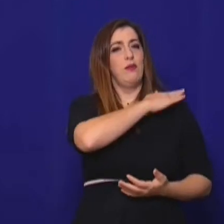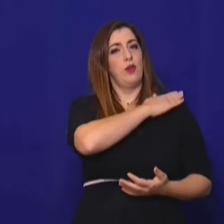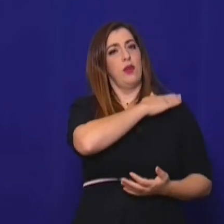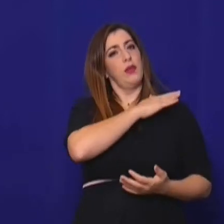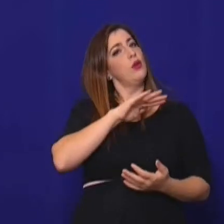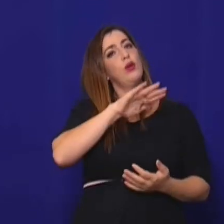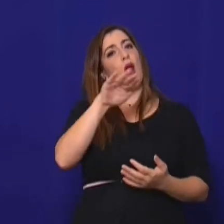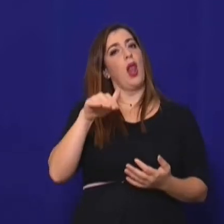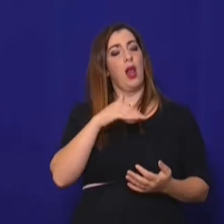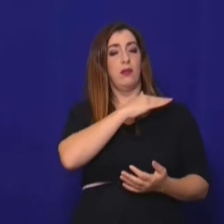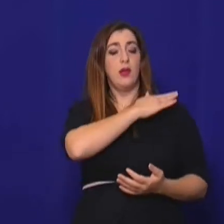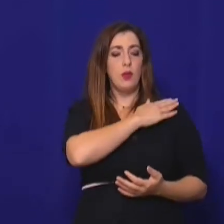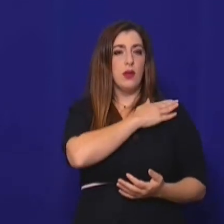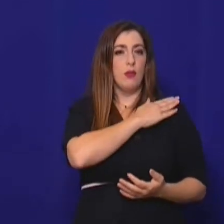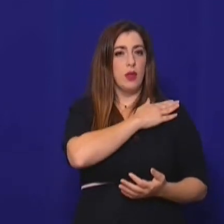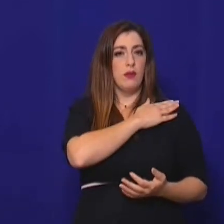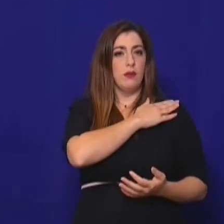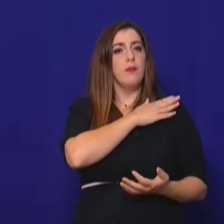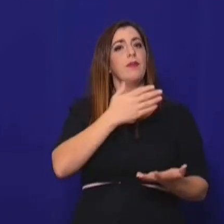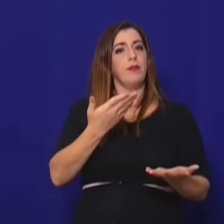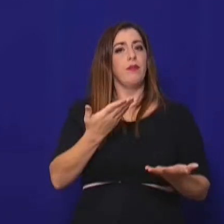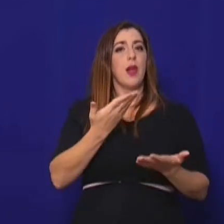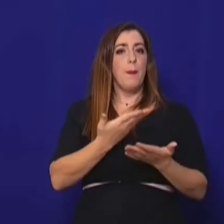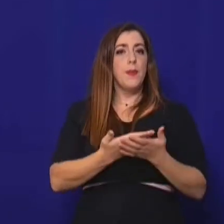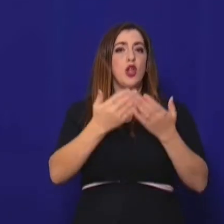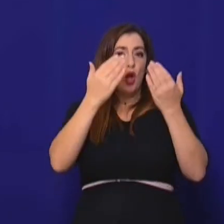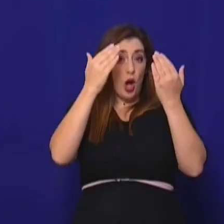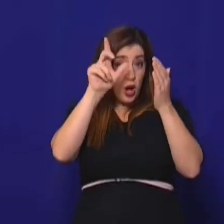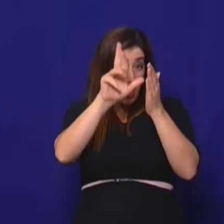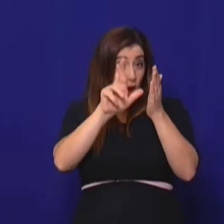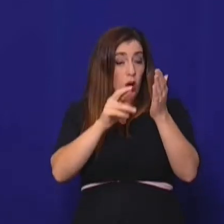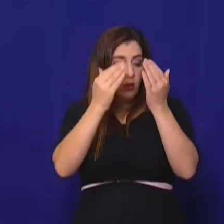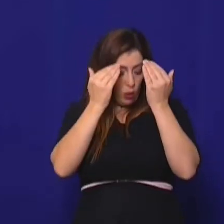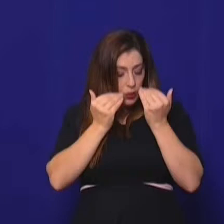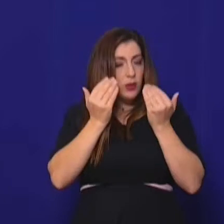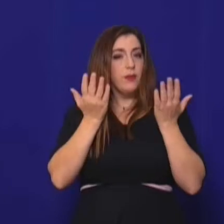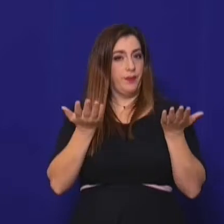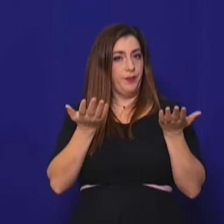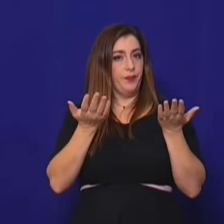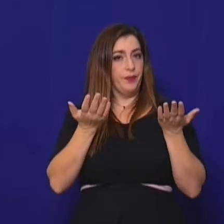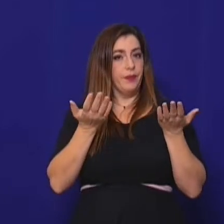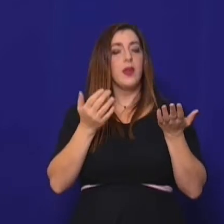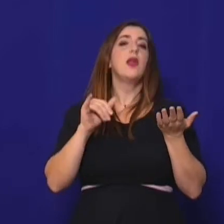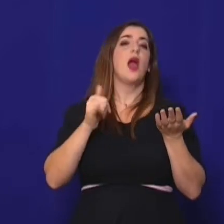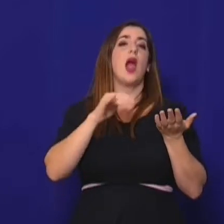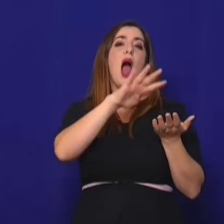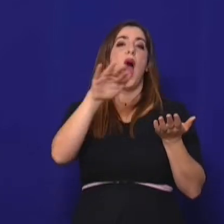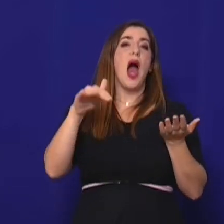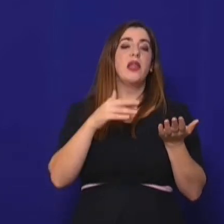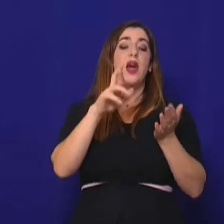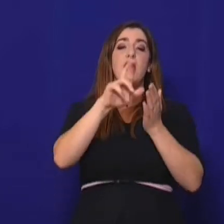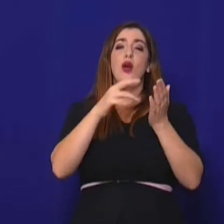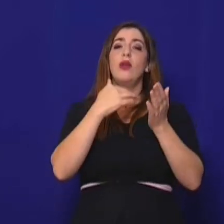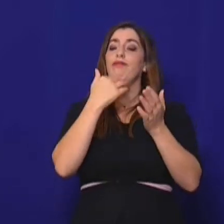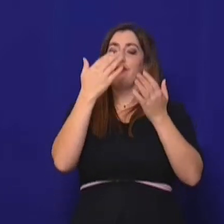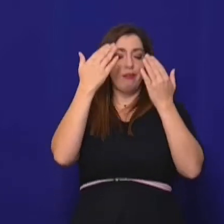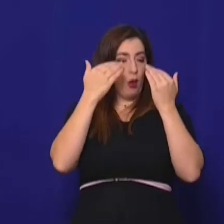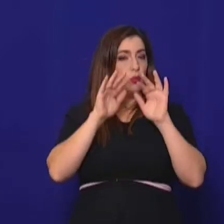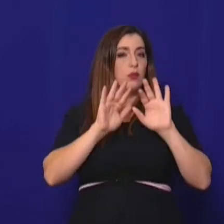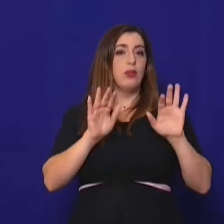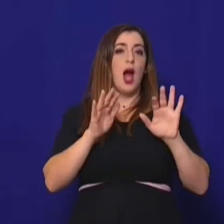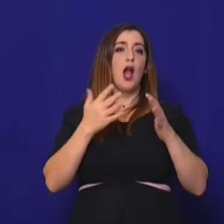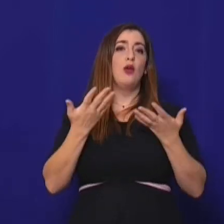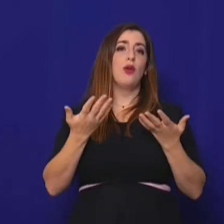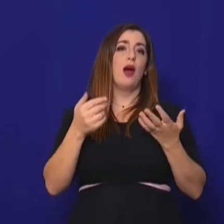responsabilità li nimxu ma' dawn il-miżuri għax huwa l-uniku mod li aħna nistgħu nkunu qegħdin nikkontrollaw